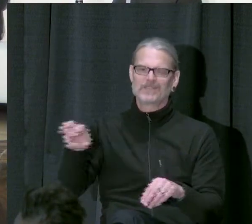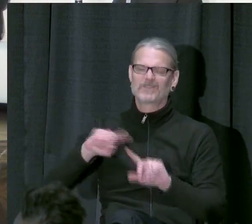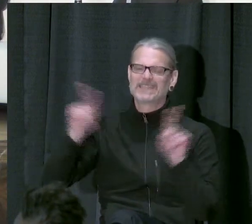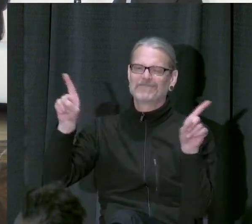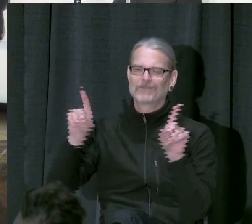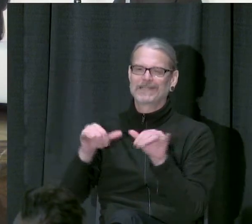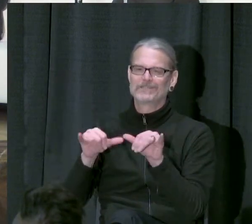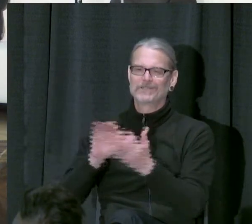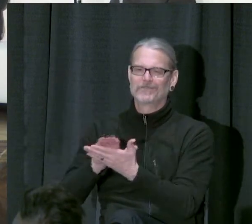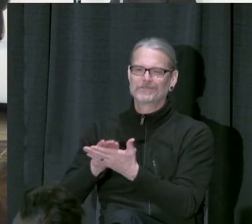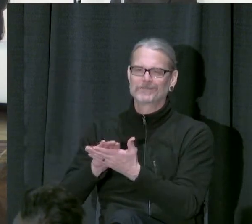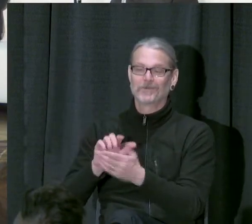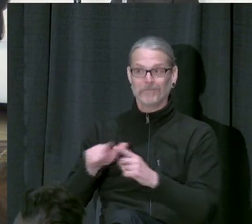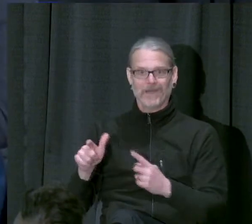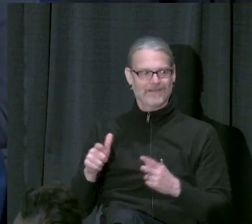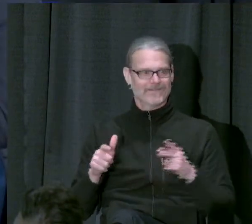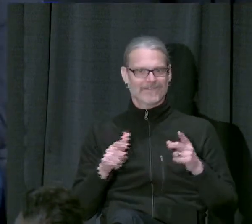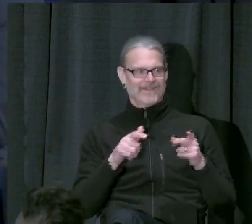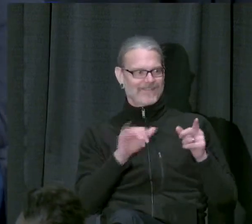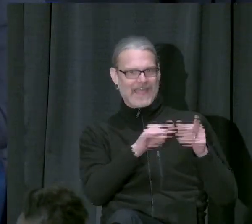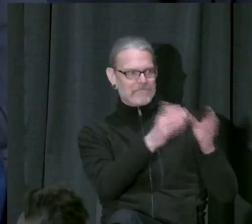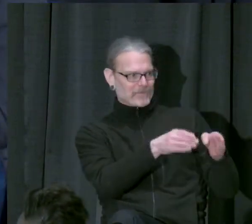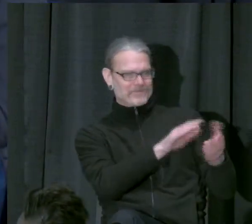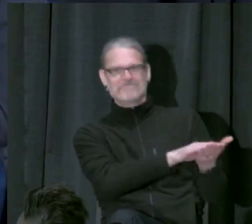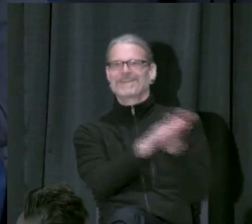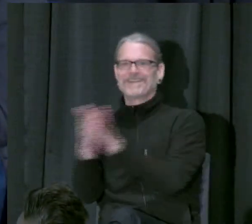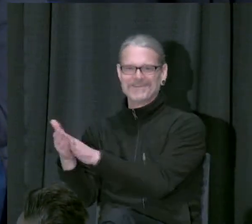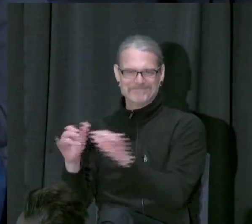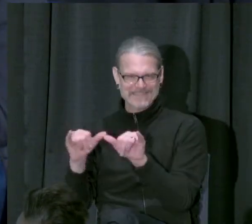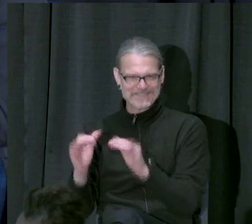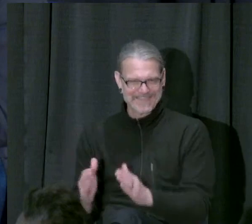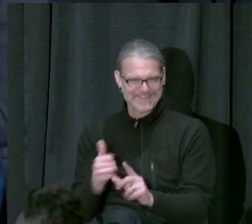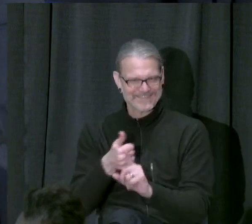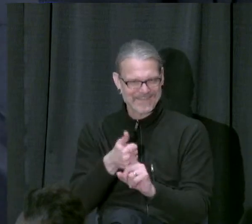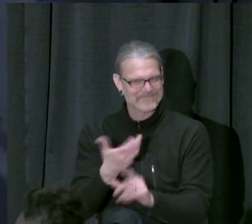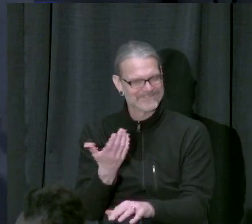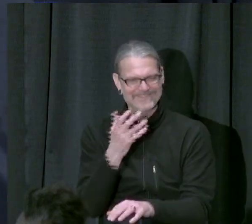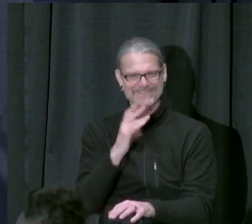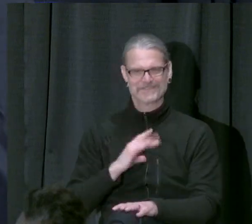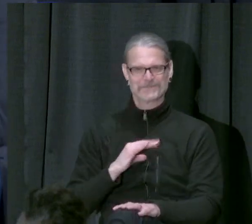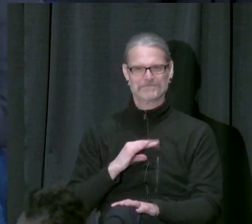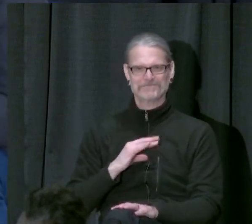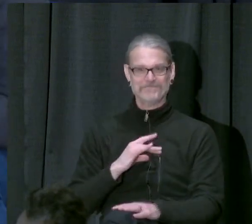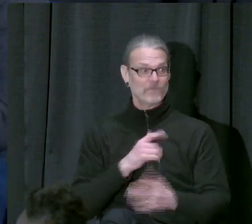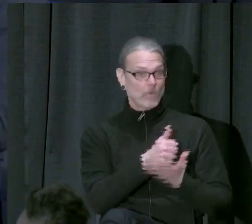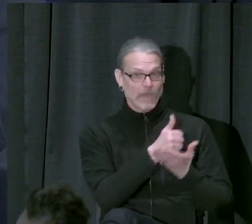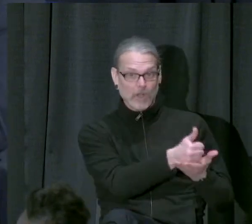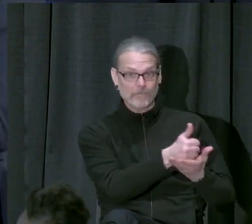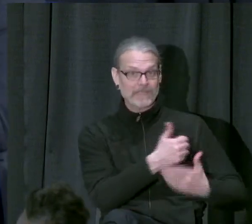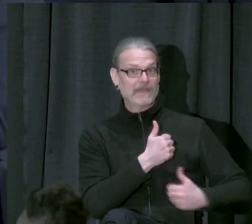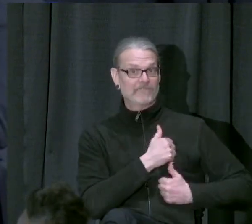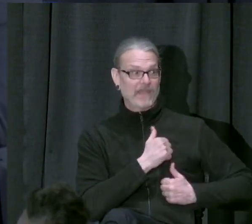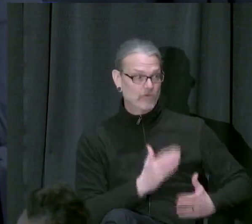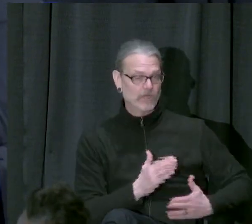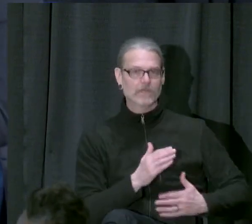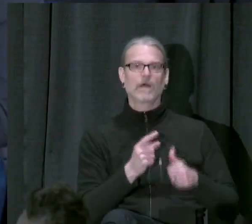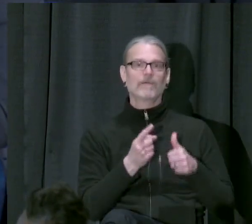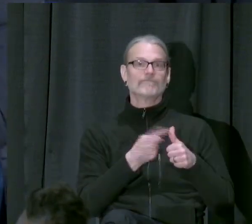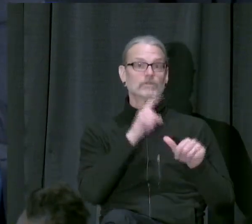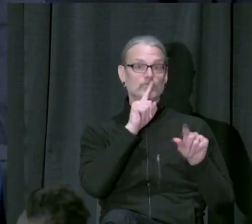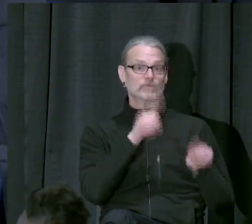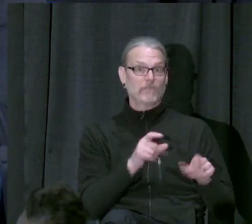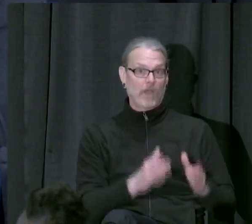we've produced new engineers out of it. And it's kind of twofold. We're helping a veteran, we're helping a first responder, but